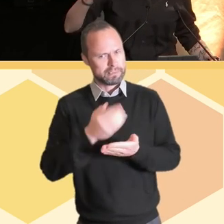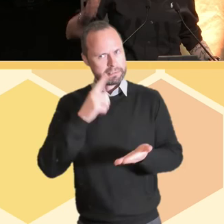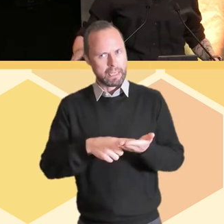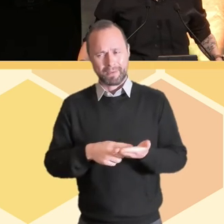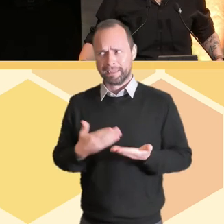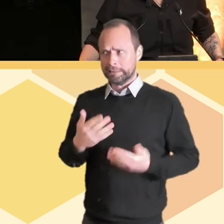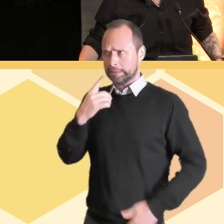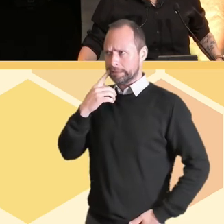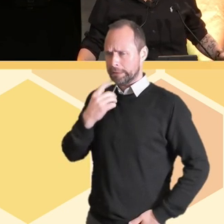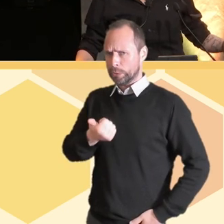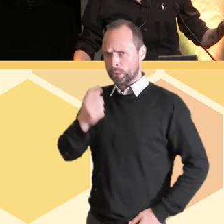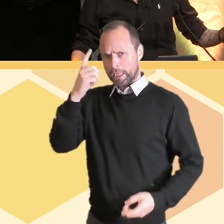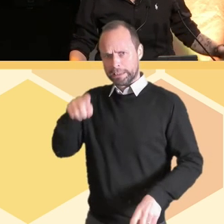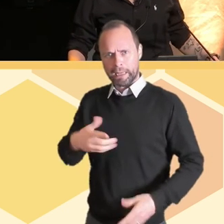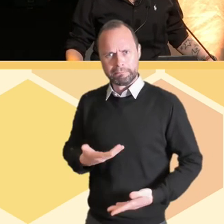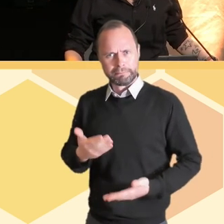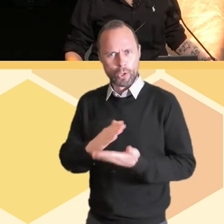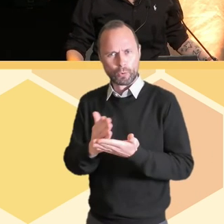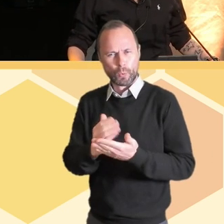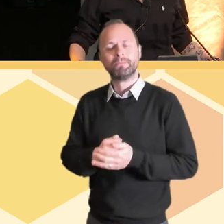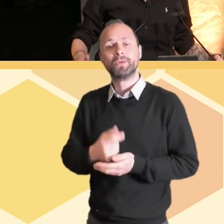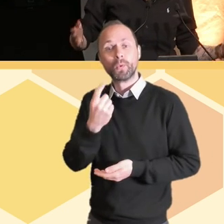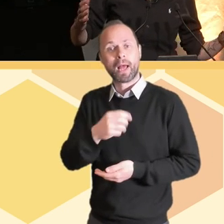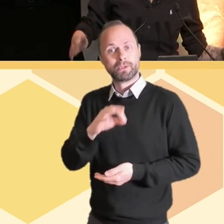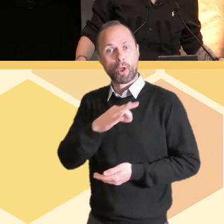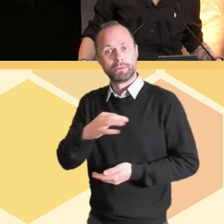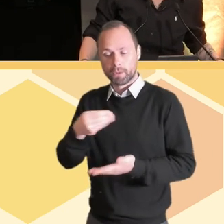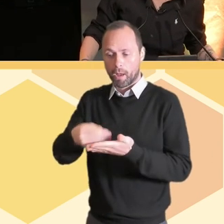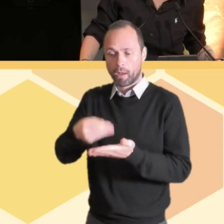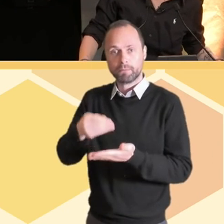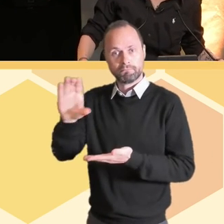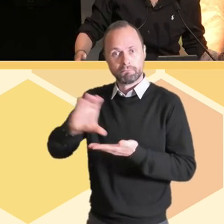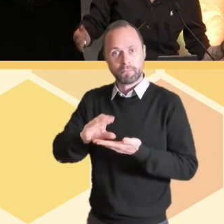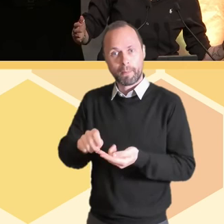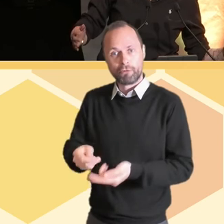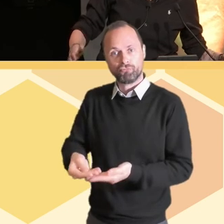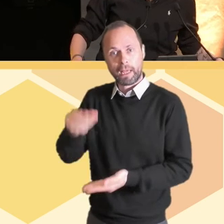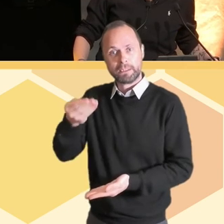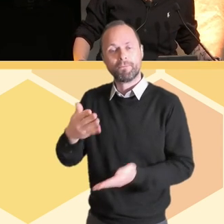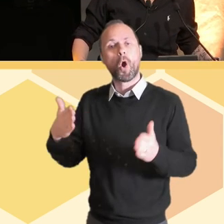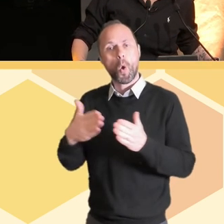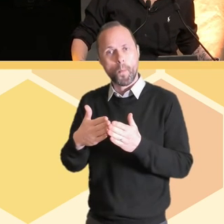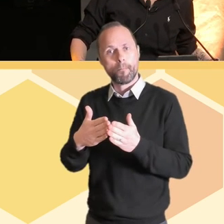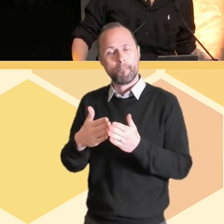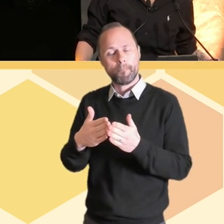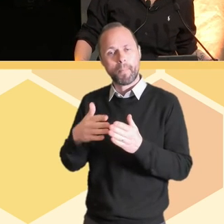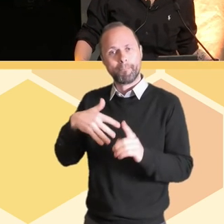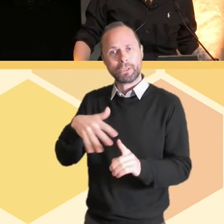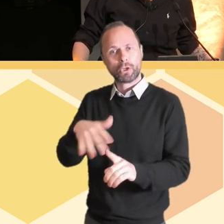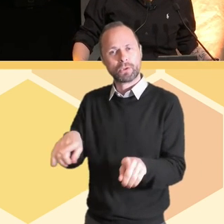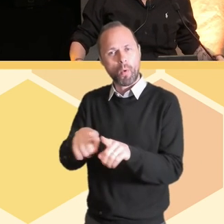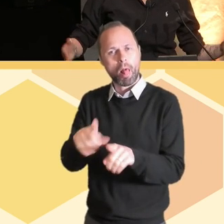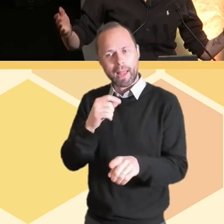But you can, of course, sponsor me to raise money for Home Mission, but there are also spaces if you would like to join me on this